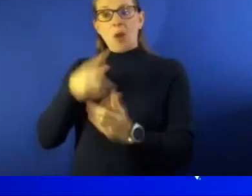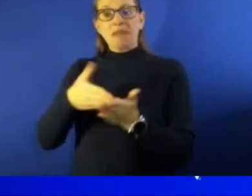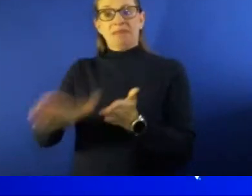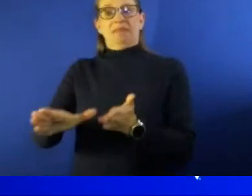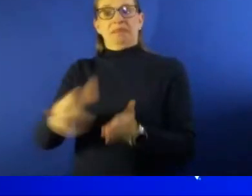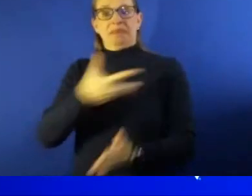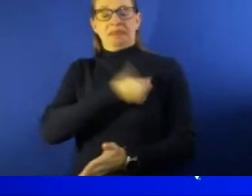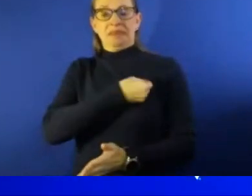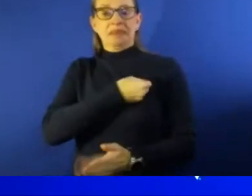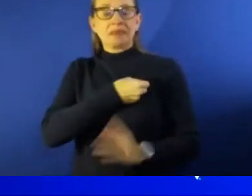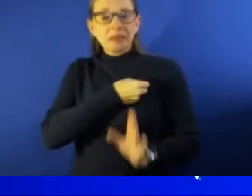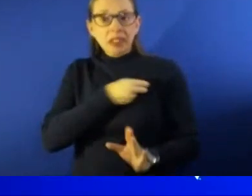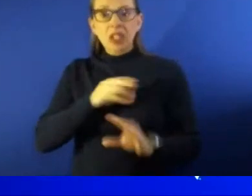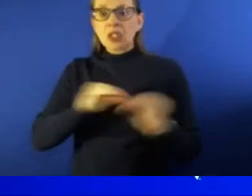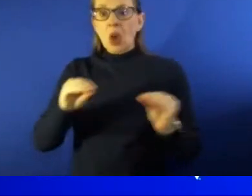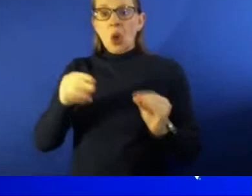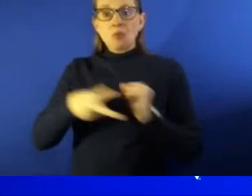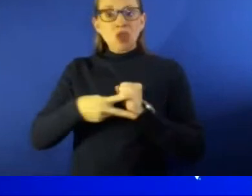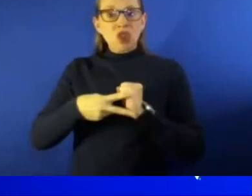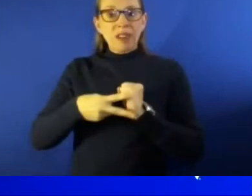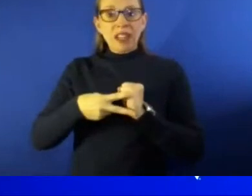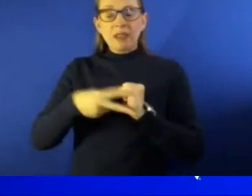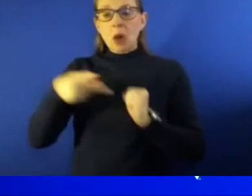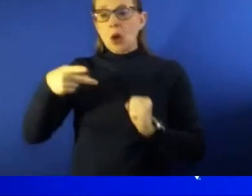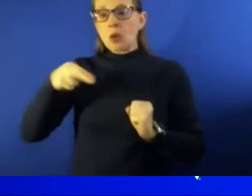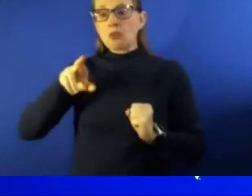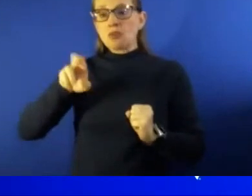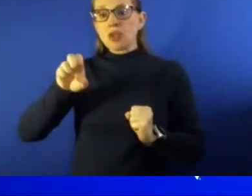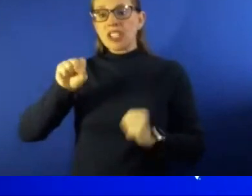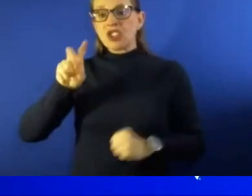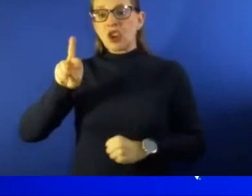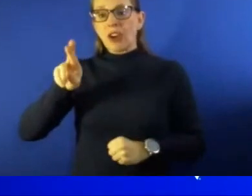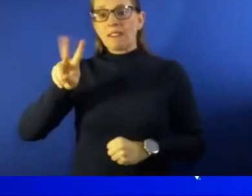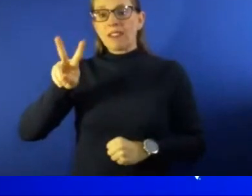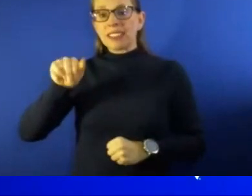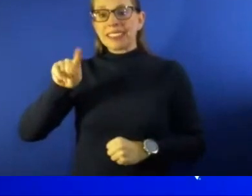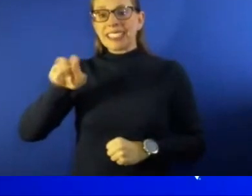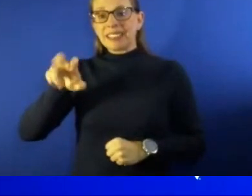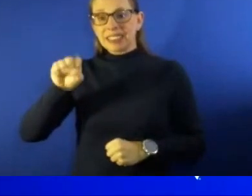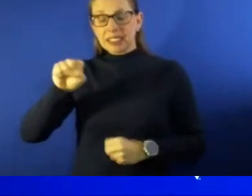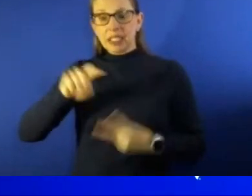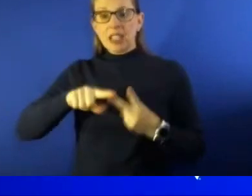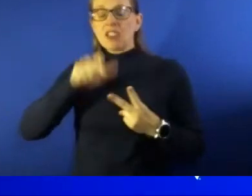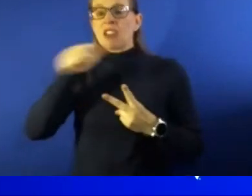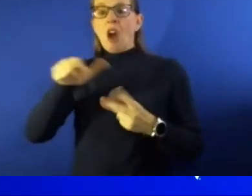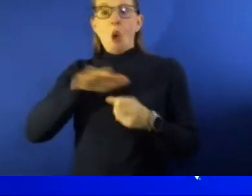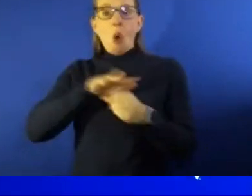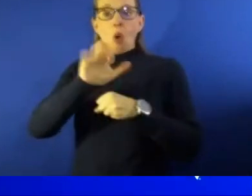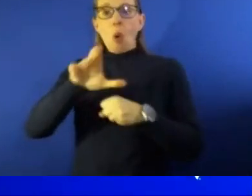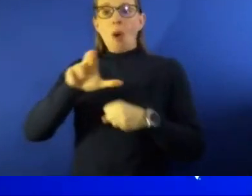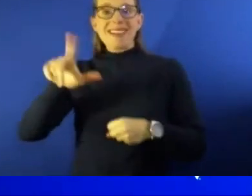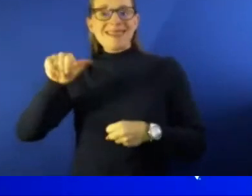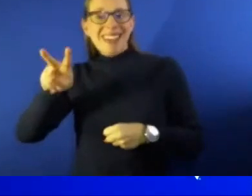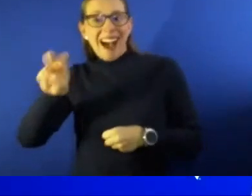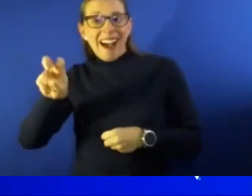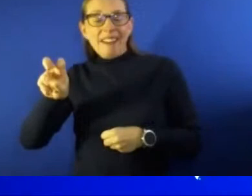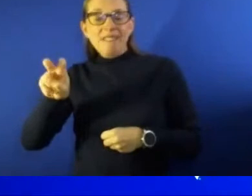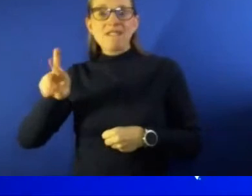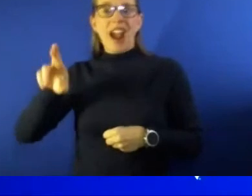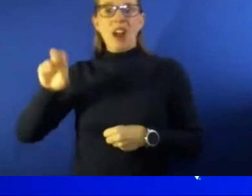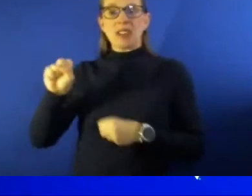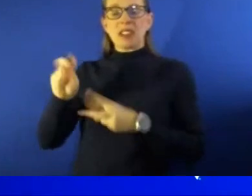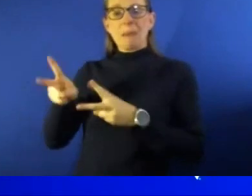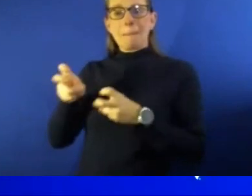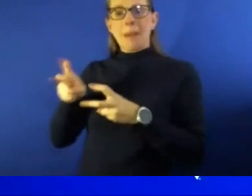no preservatives. They are not whole virus or live virus. They really are just pieces of that spike